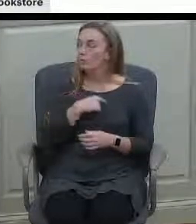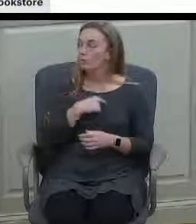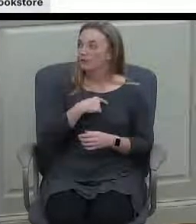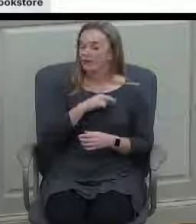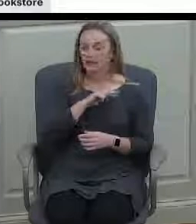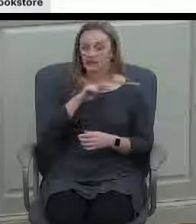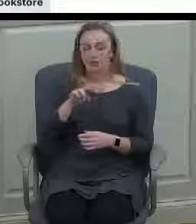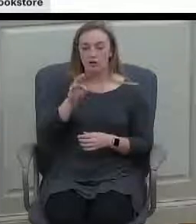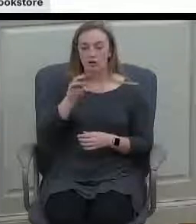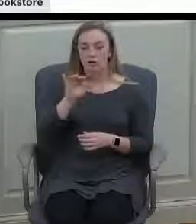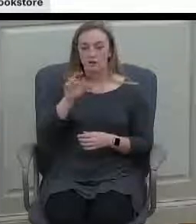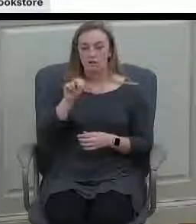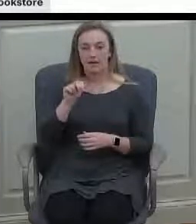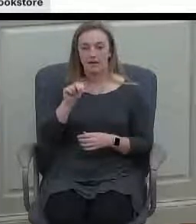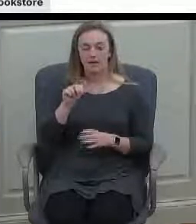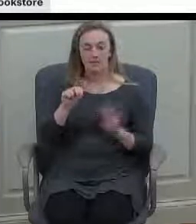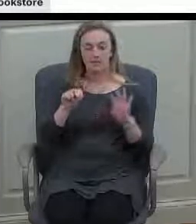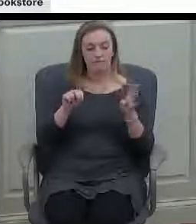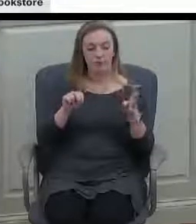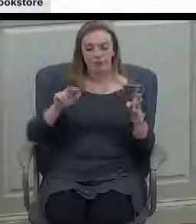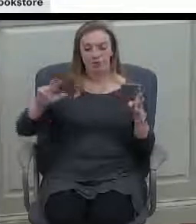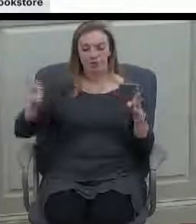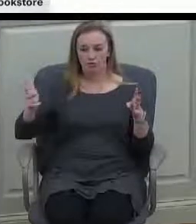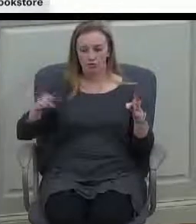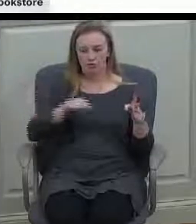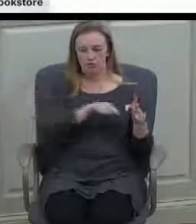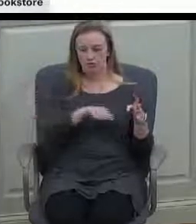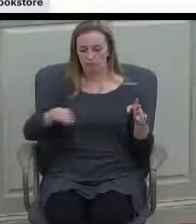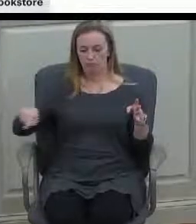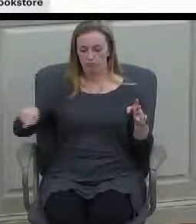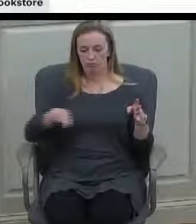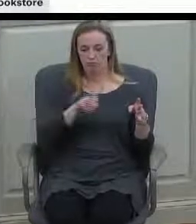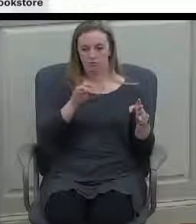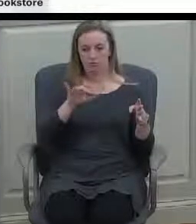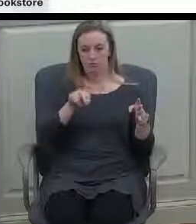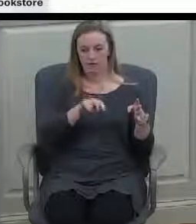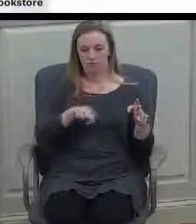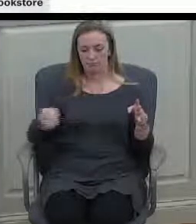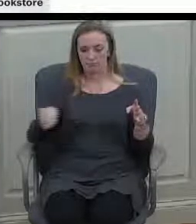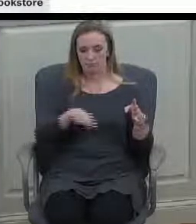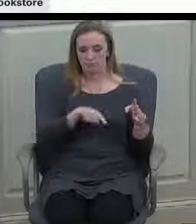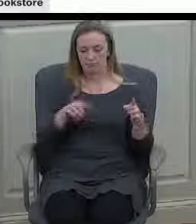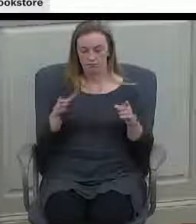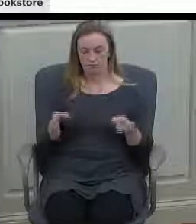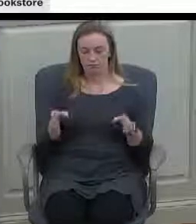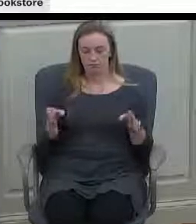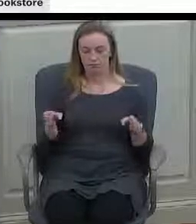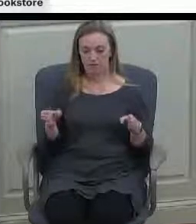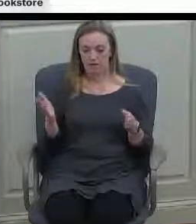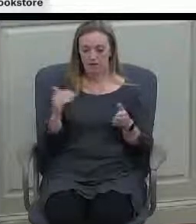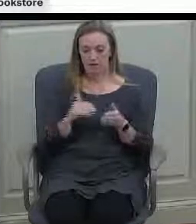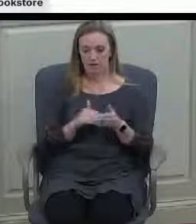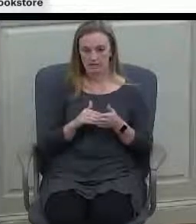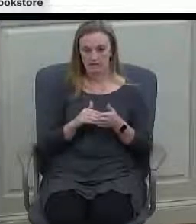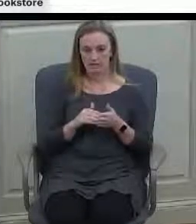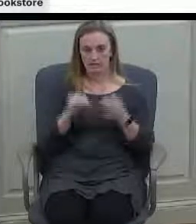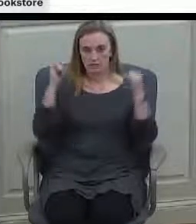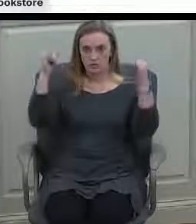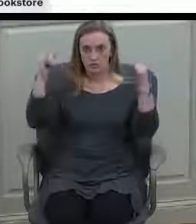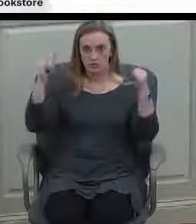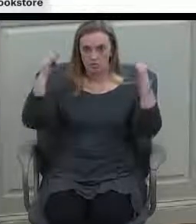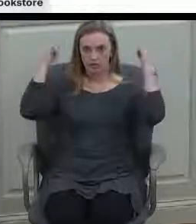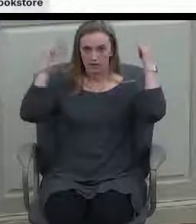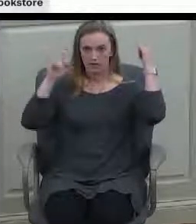3rd, 4th Street's on the left side and 3rd Street's on the right side of the slide. Again, we're burying the overhead